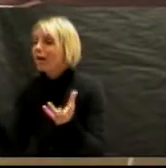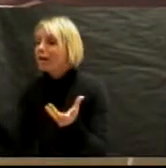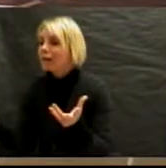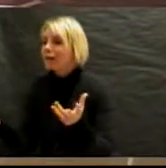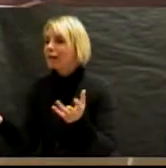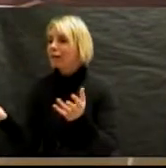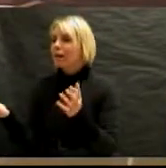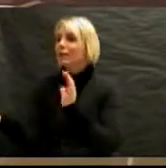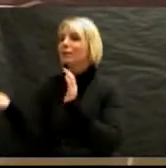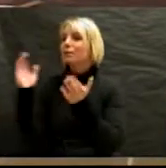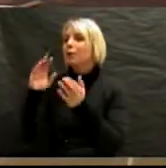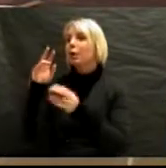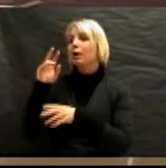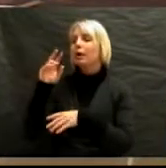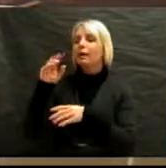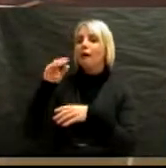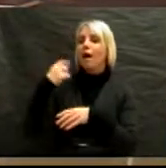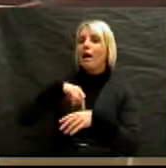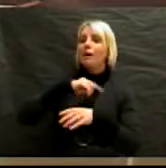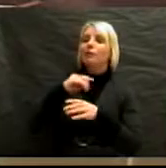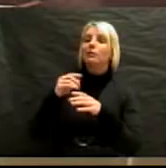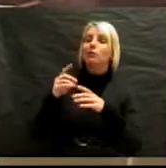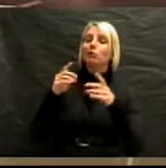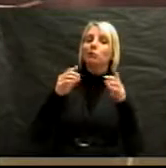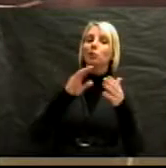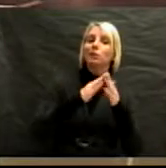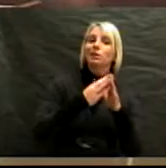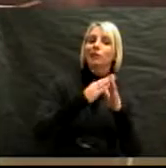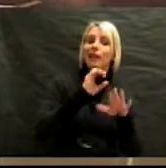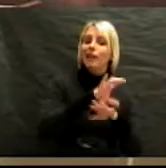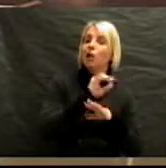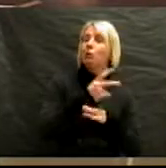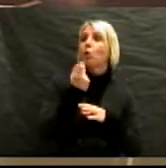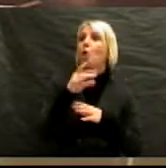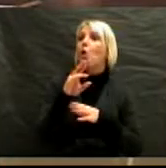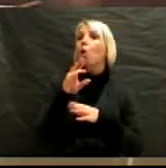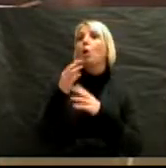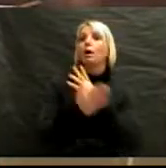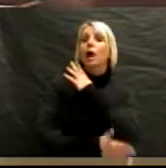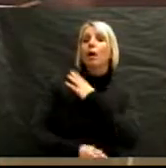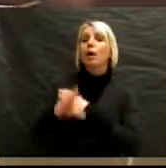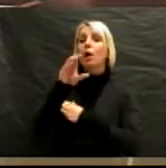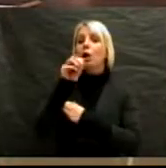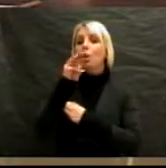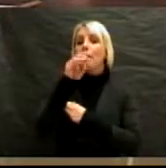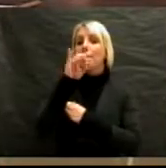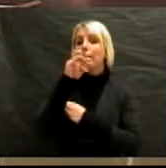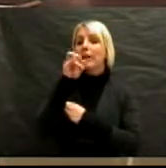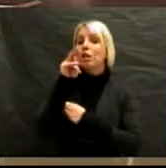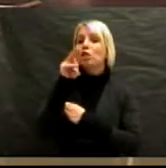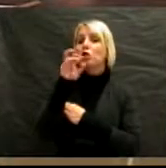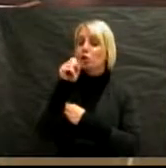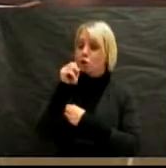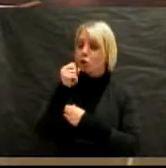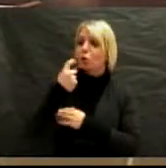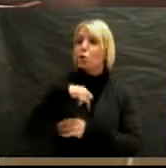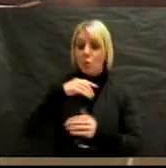commissioners, we do have meetings, you know, we go to committee meetings, and we do a lot of